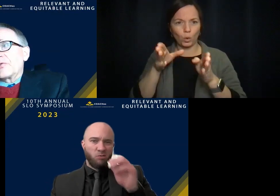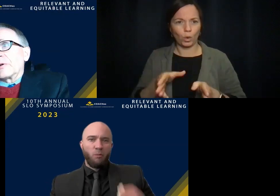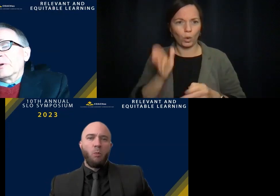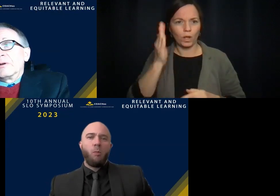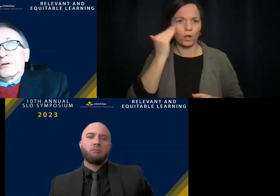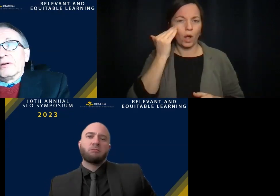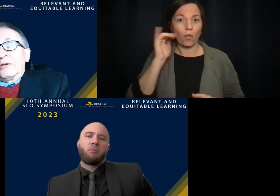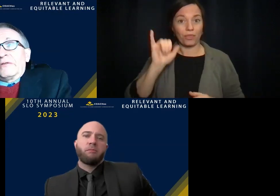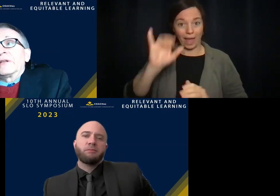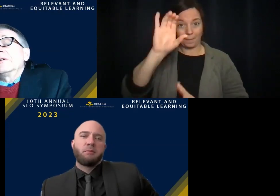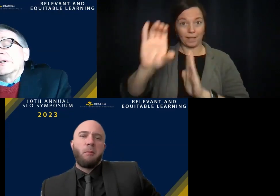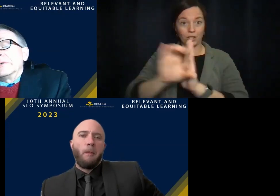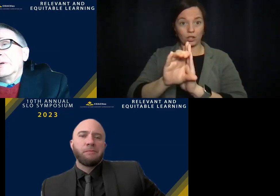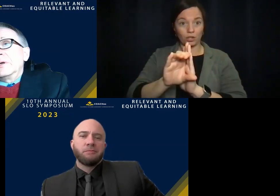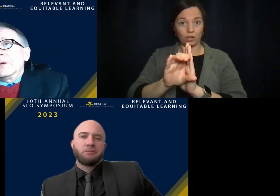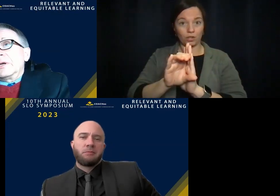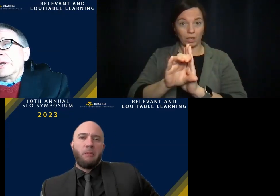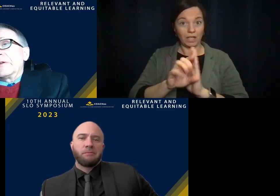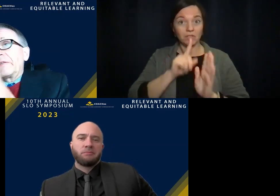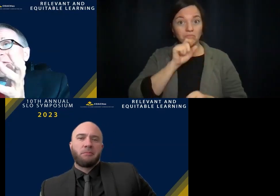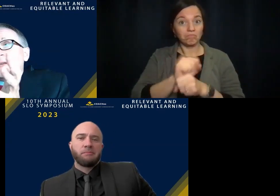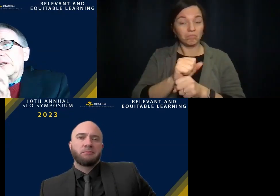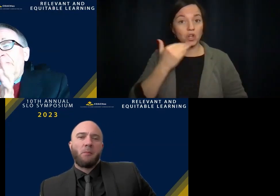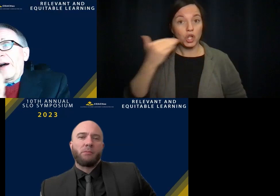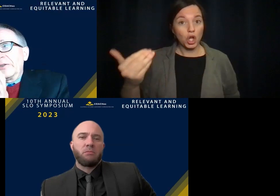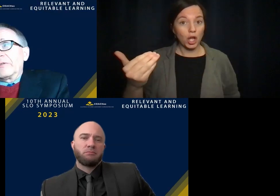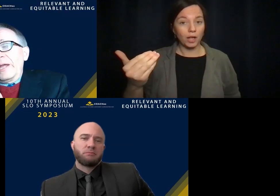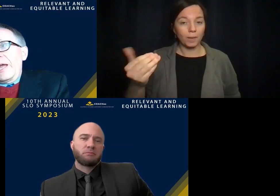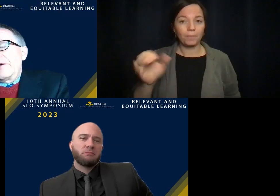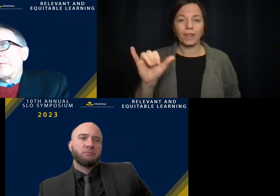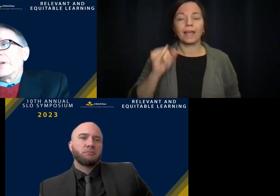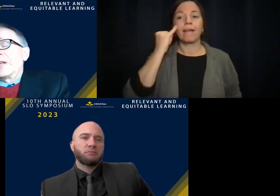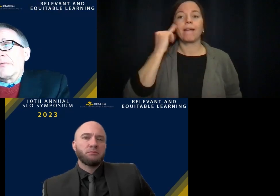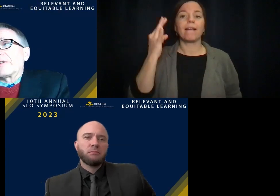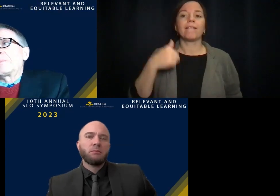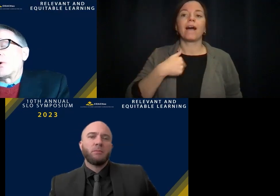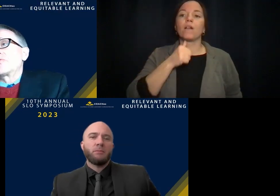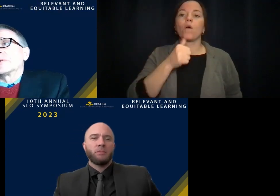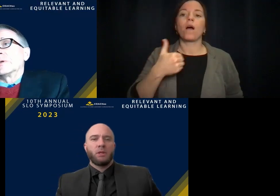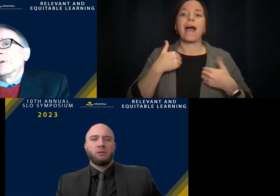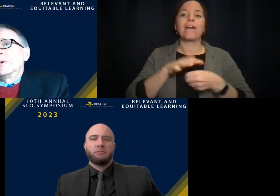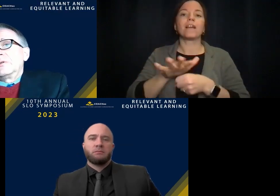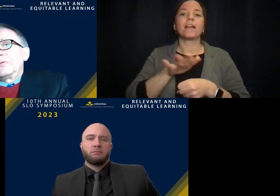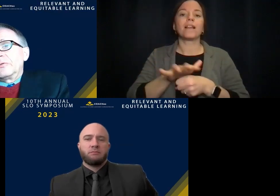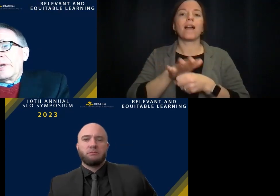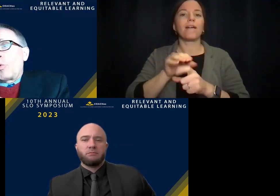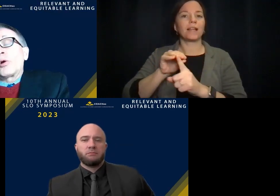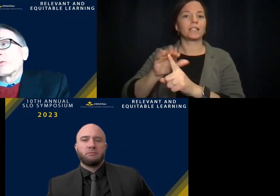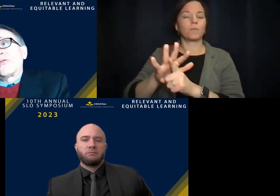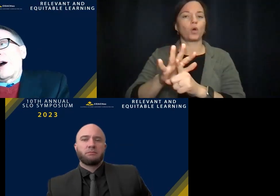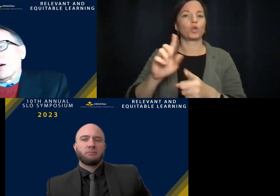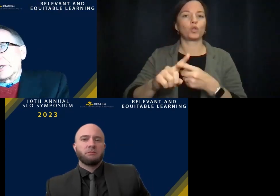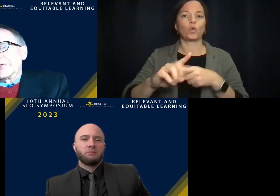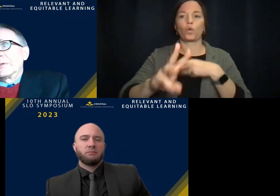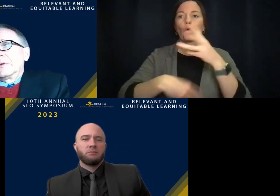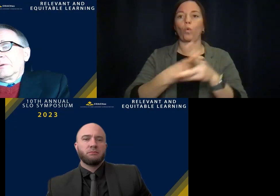that picture is any good? In a sense that if I don't have enough exposure to the